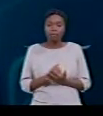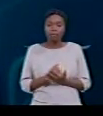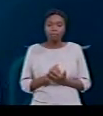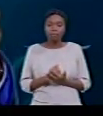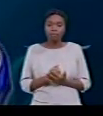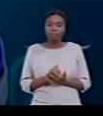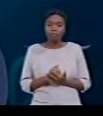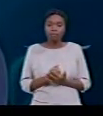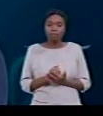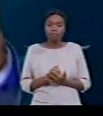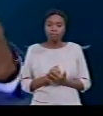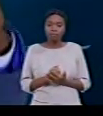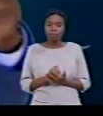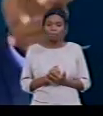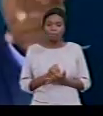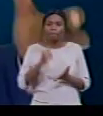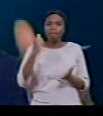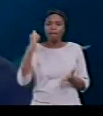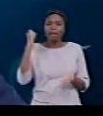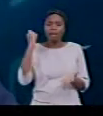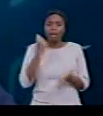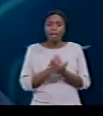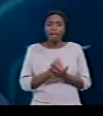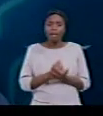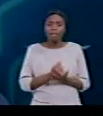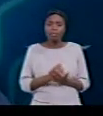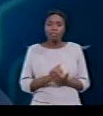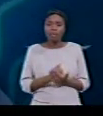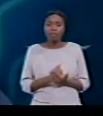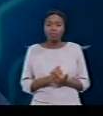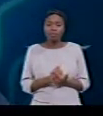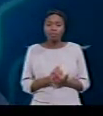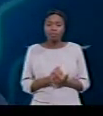Alpha location, amen.